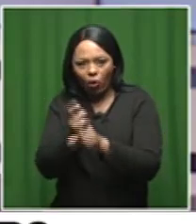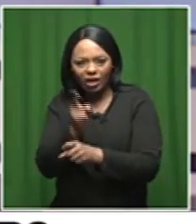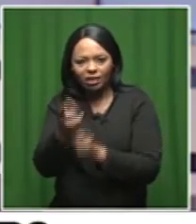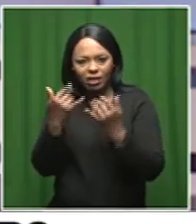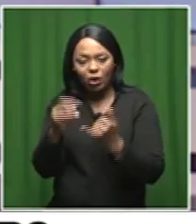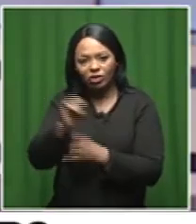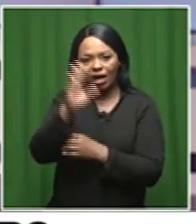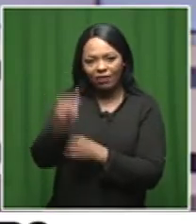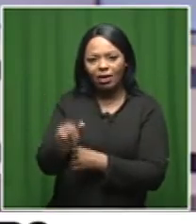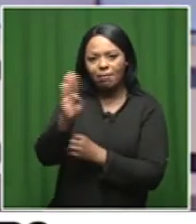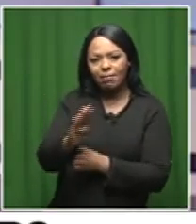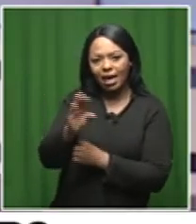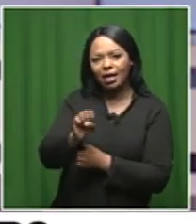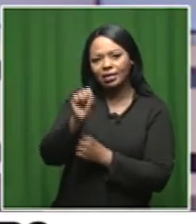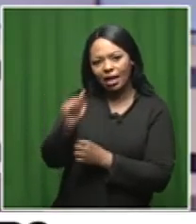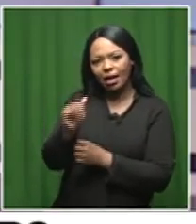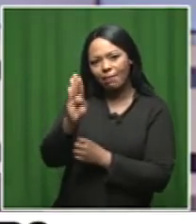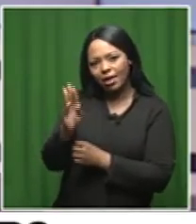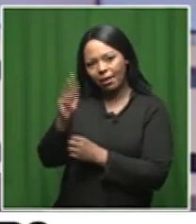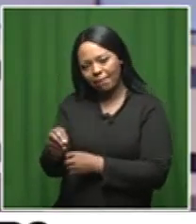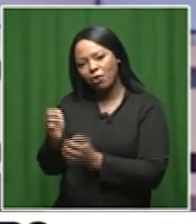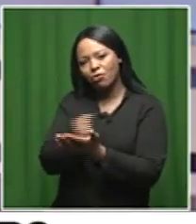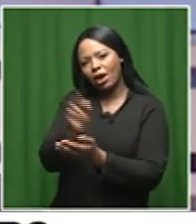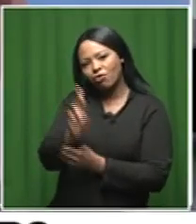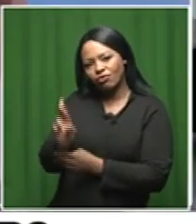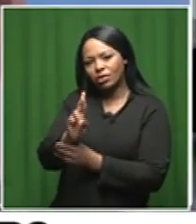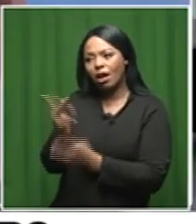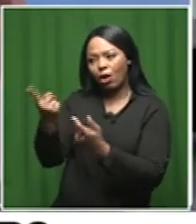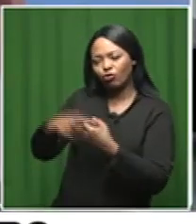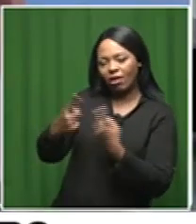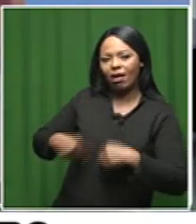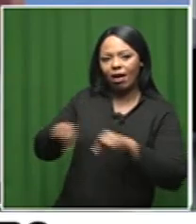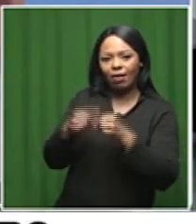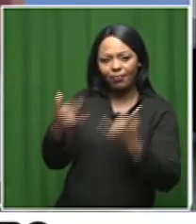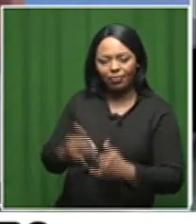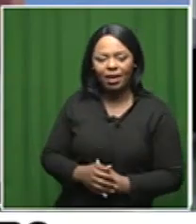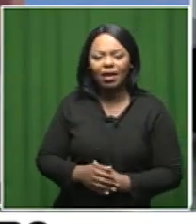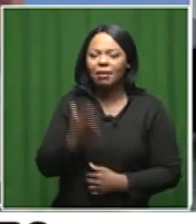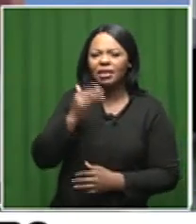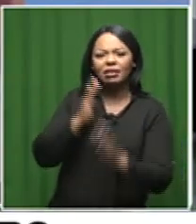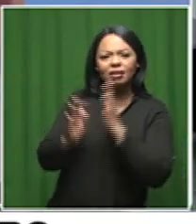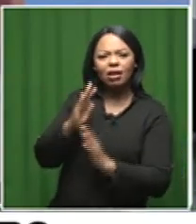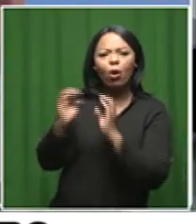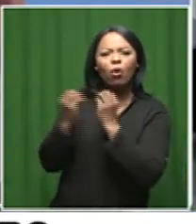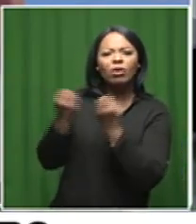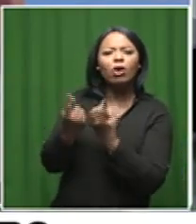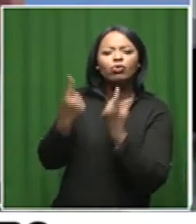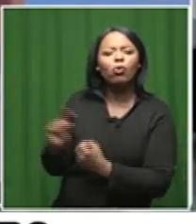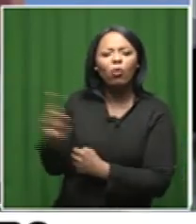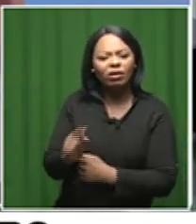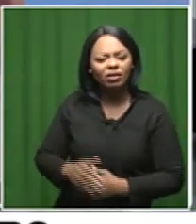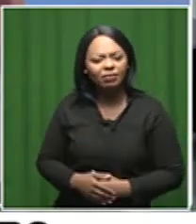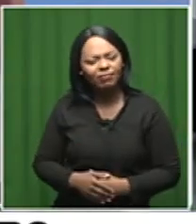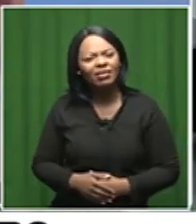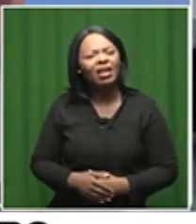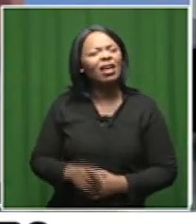Marrow Registry is Nadia Chokli, the head of donor recruitment. Thank you so much for joining us today. Let's talk about what your organization does and how